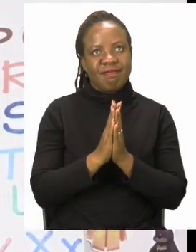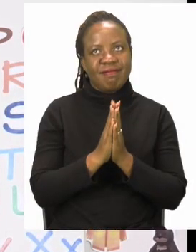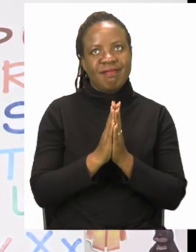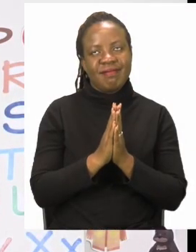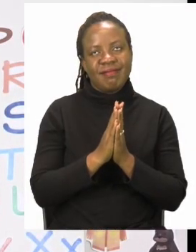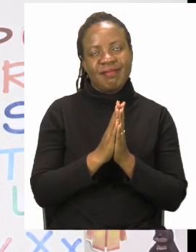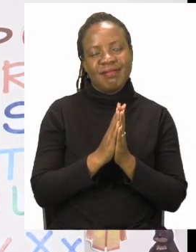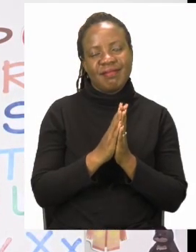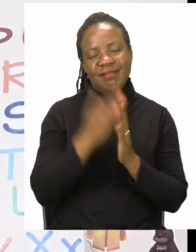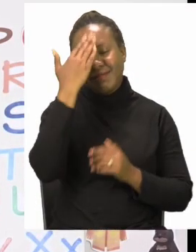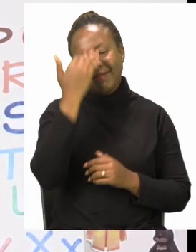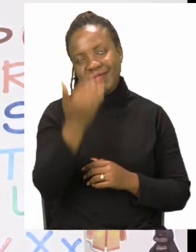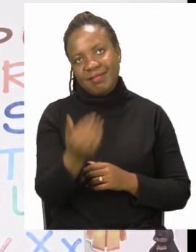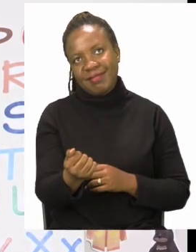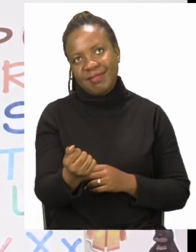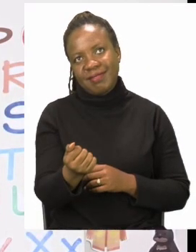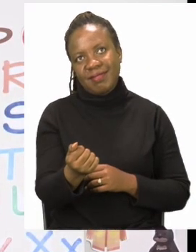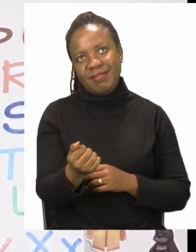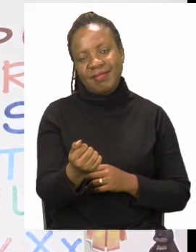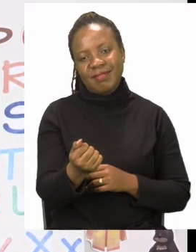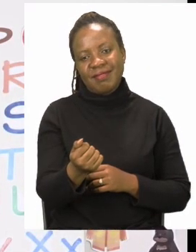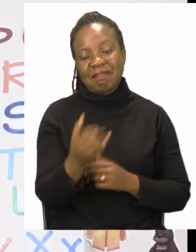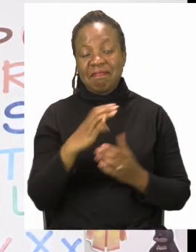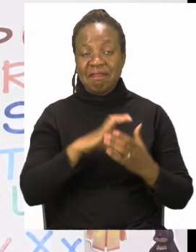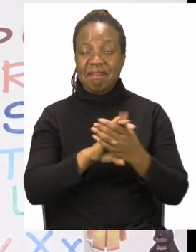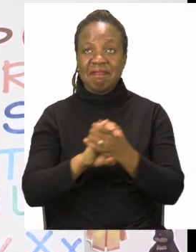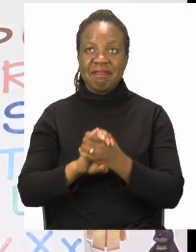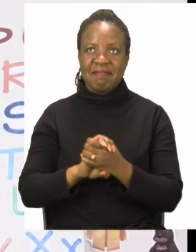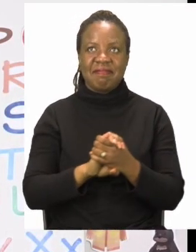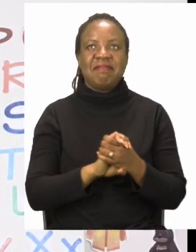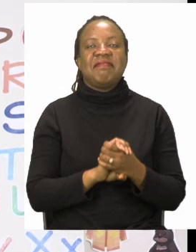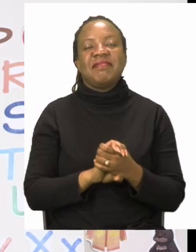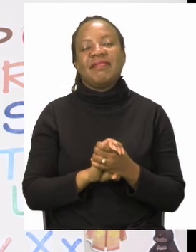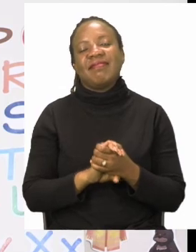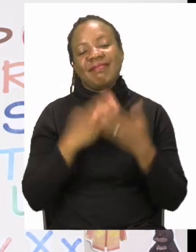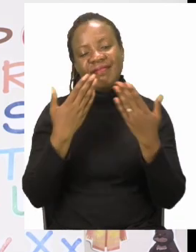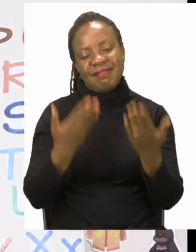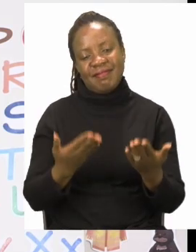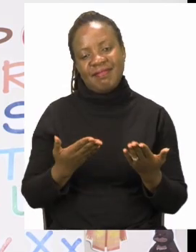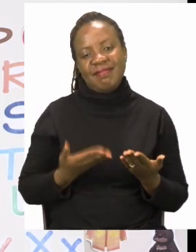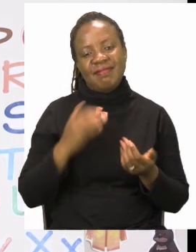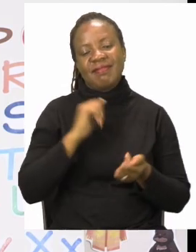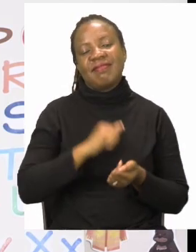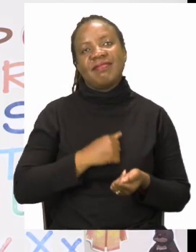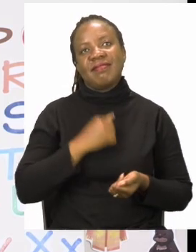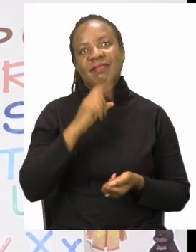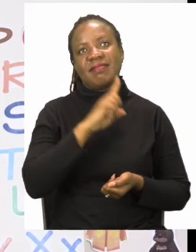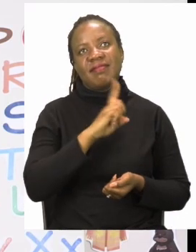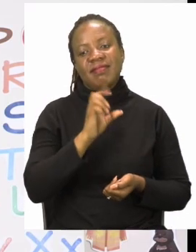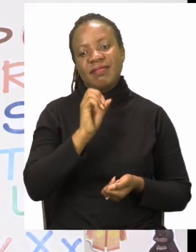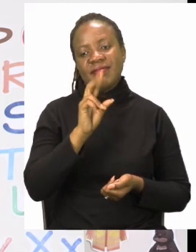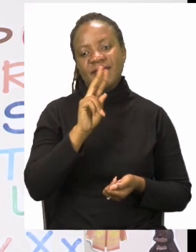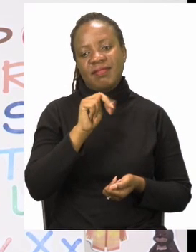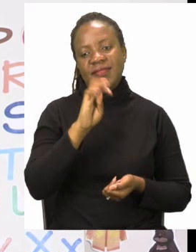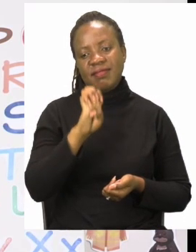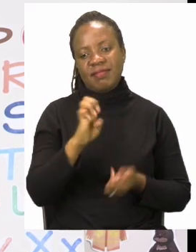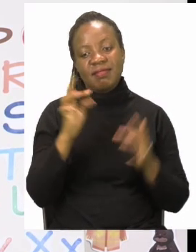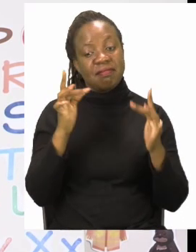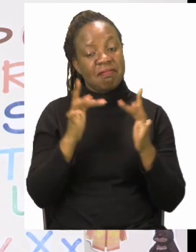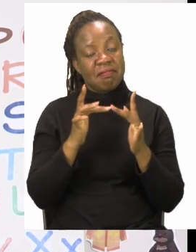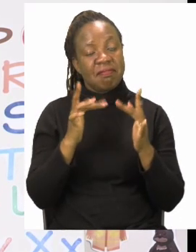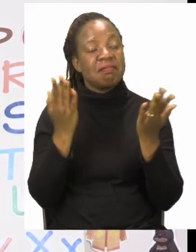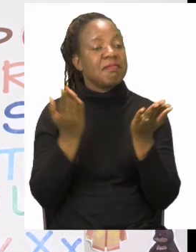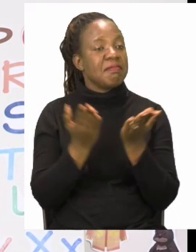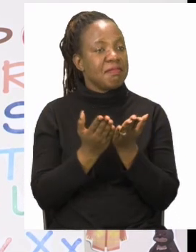Well, hello friends. Welcome to My Zone Online School. Thank you so much